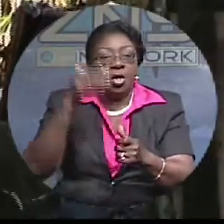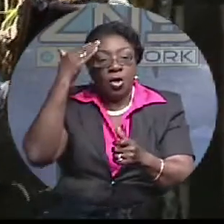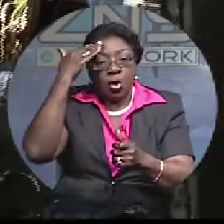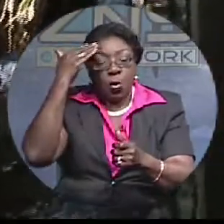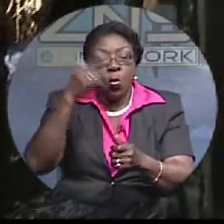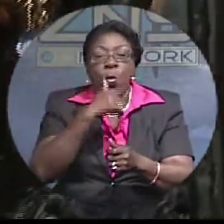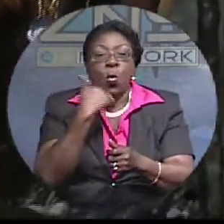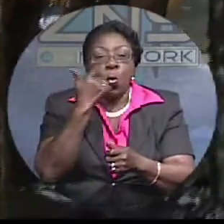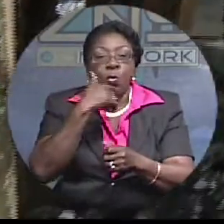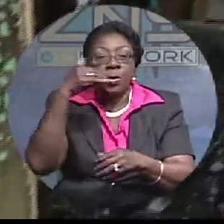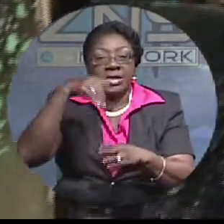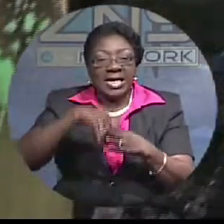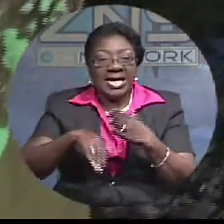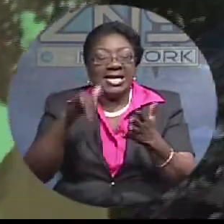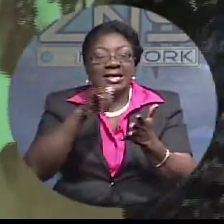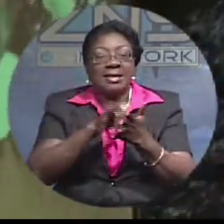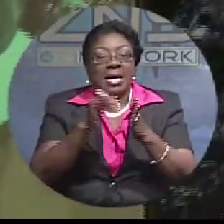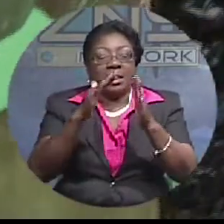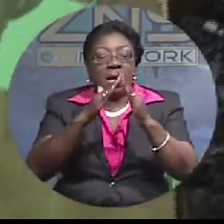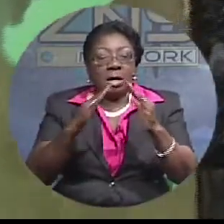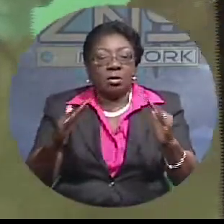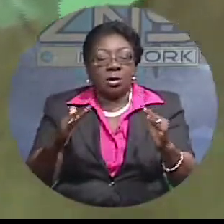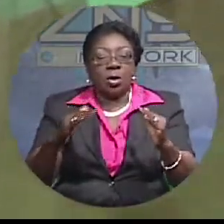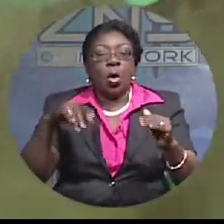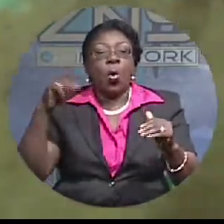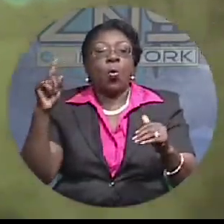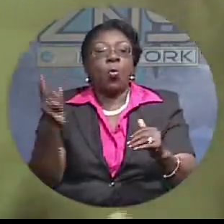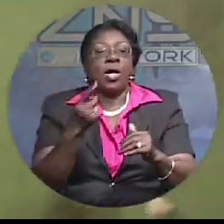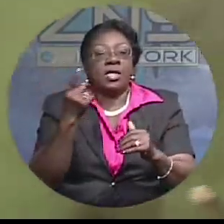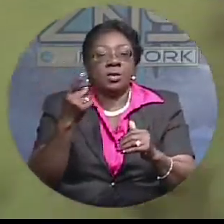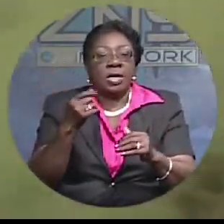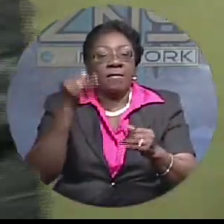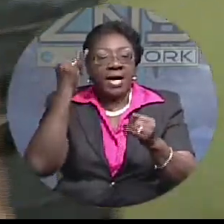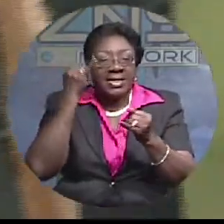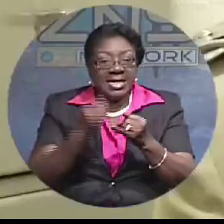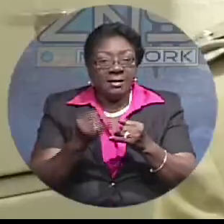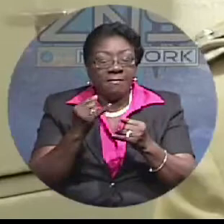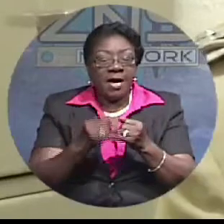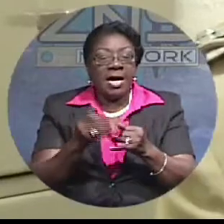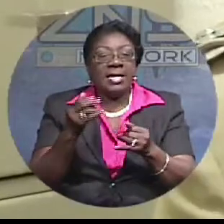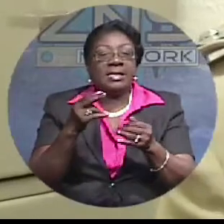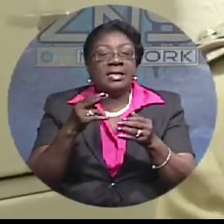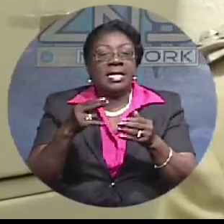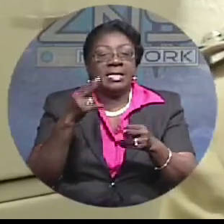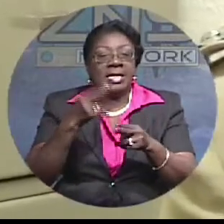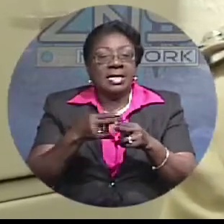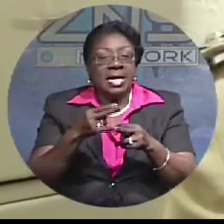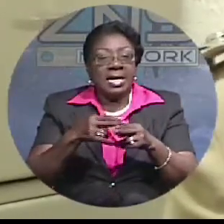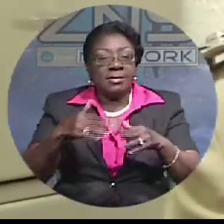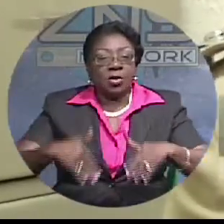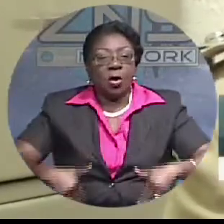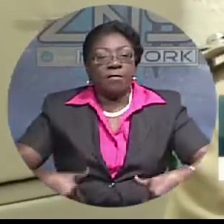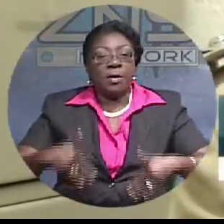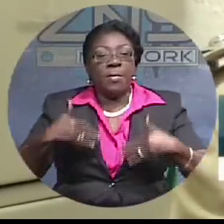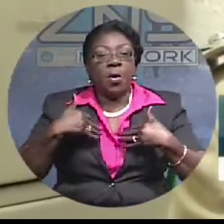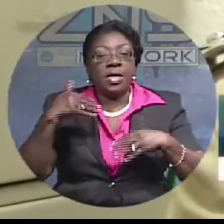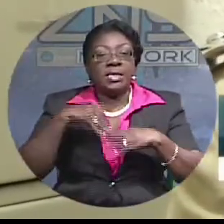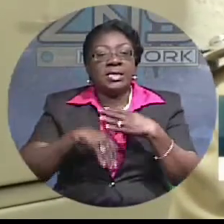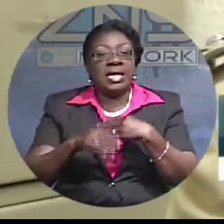was actually in that house. Once we have confirmed identities of those individuals, and then we would be in a position to